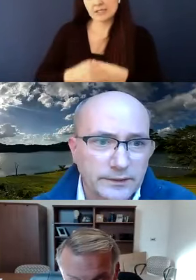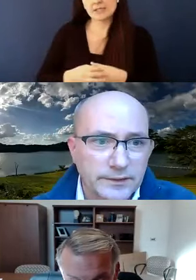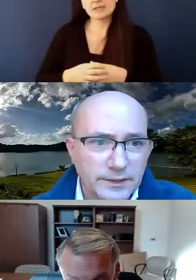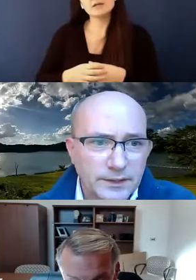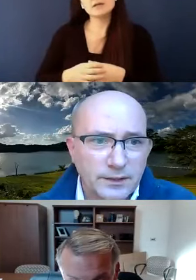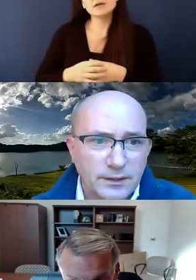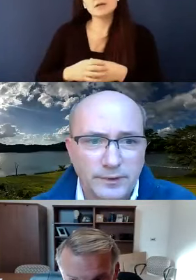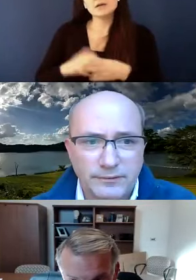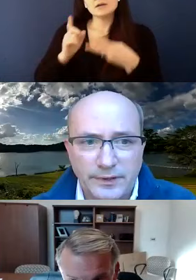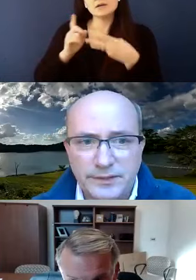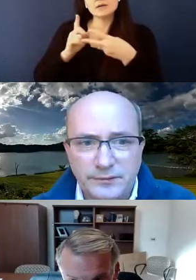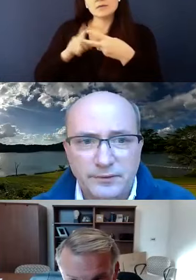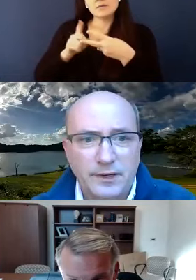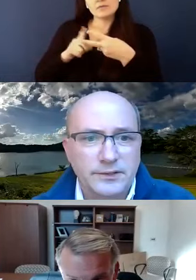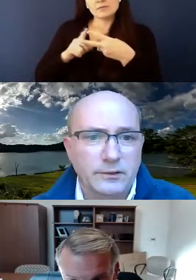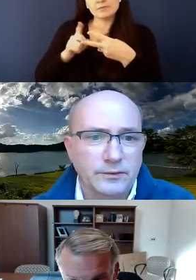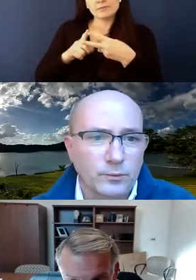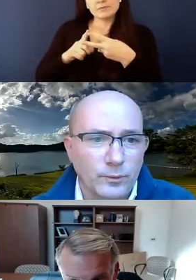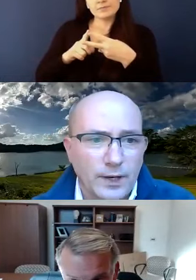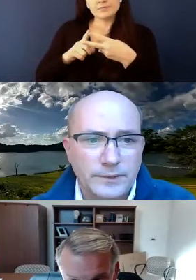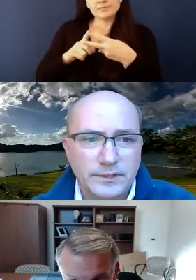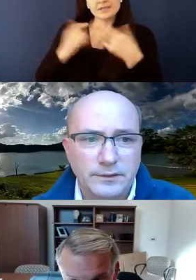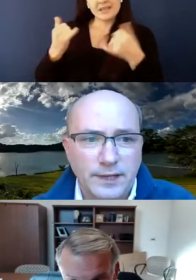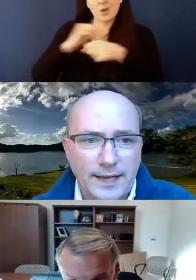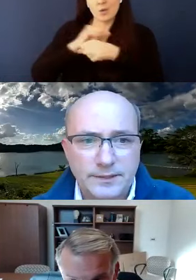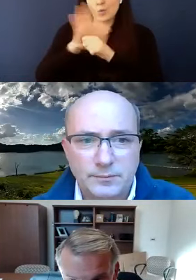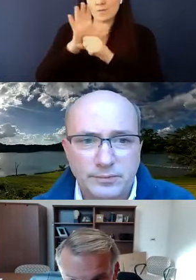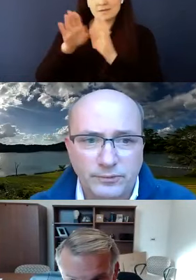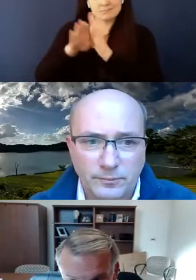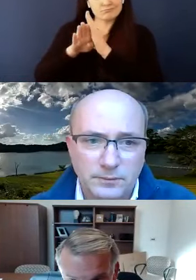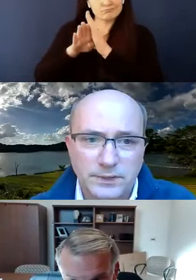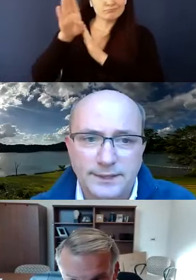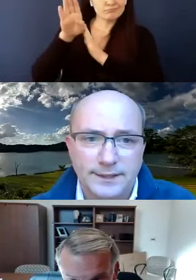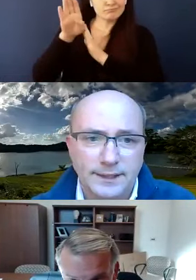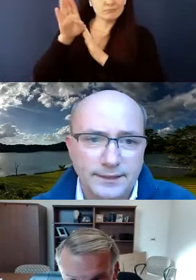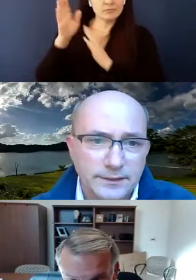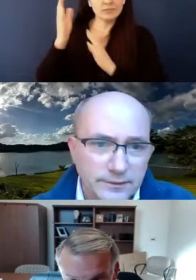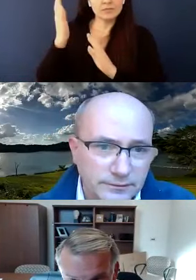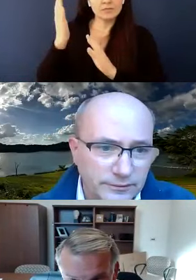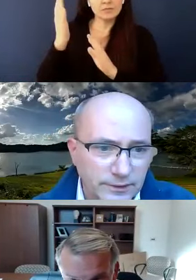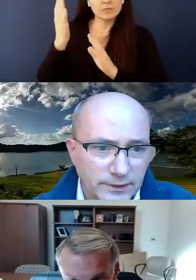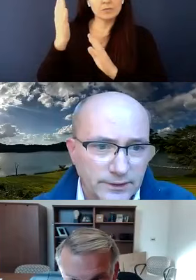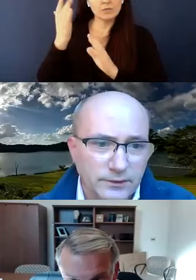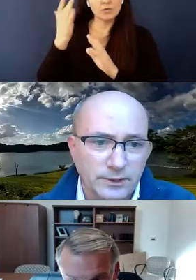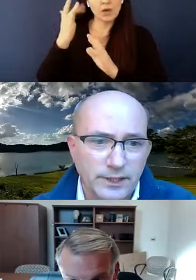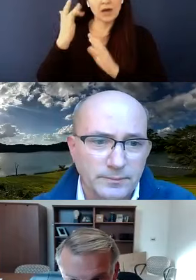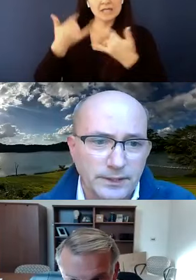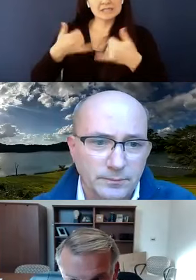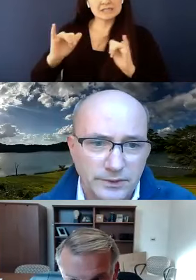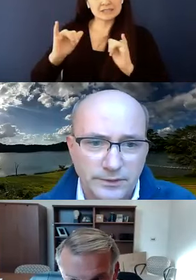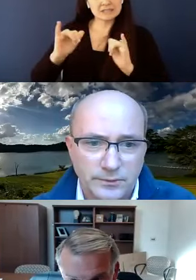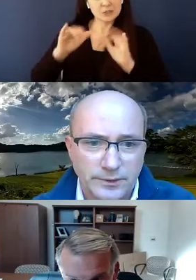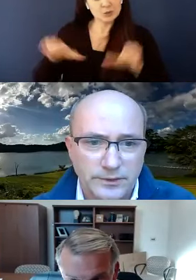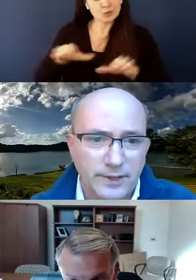One is, with the very significant rise in COVID, why are we still asked to perform completely elective, including